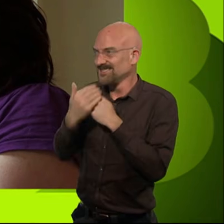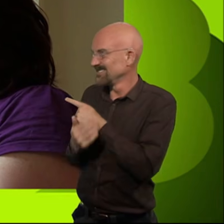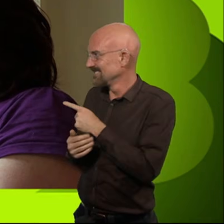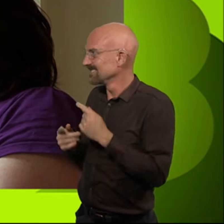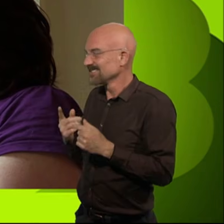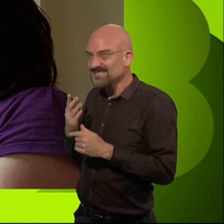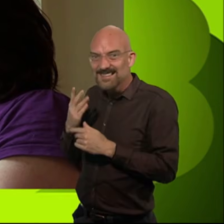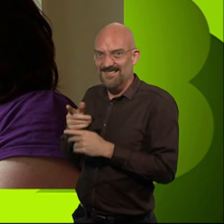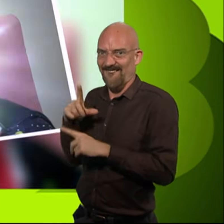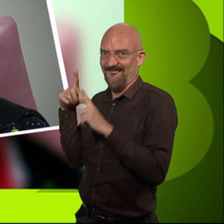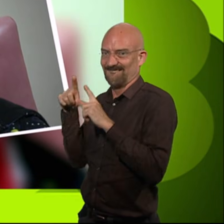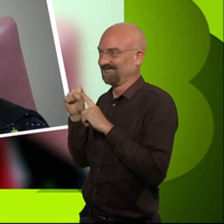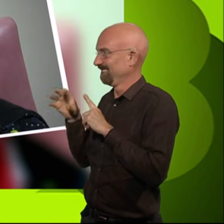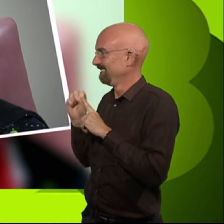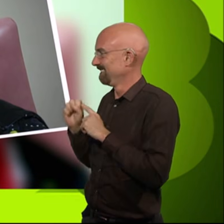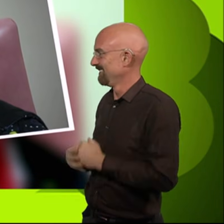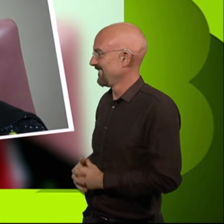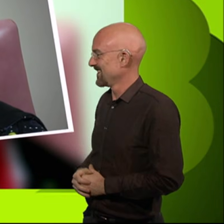pictures.